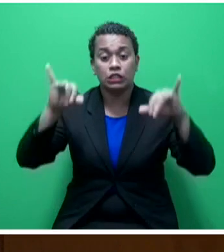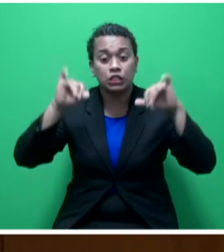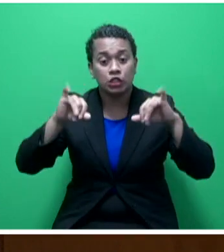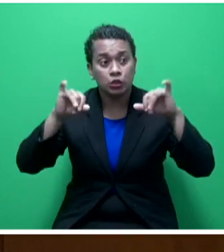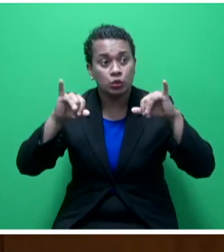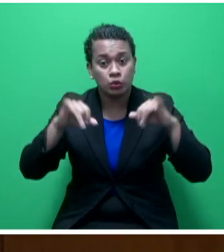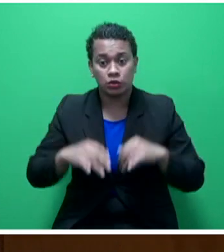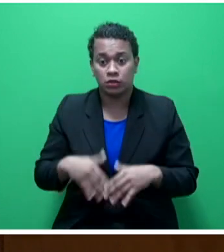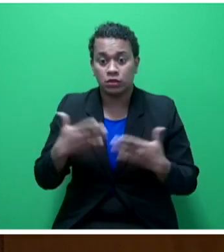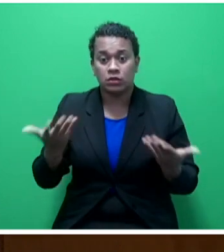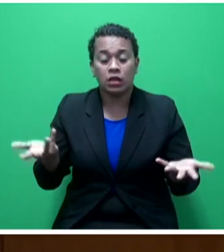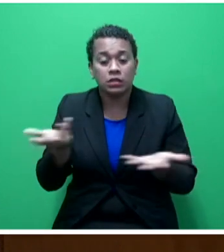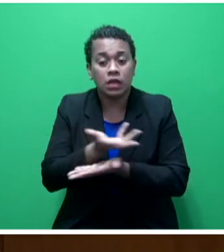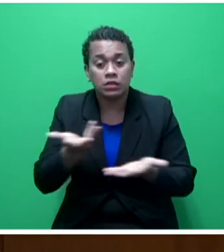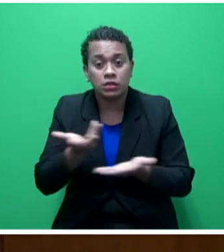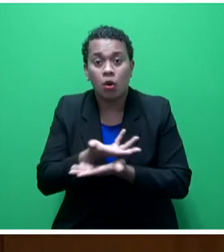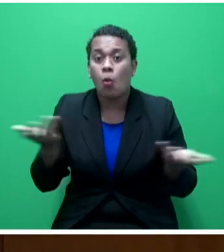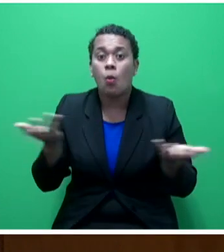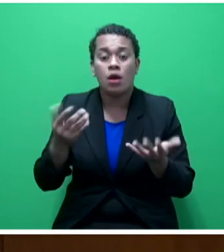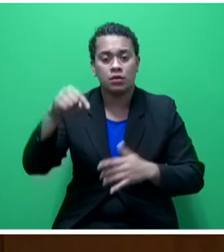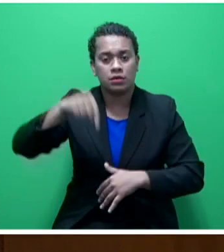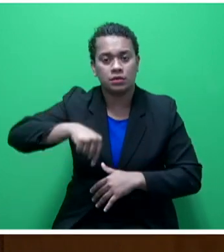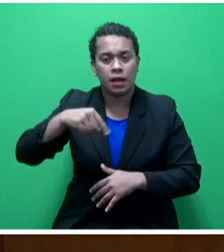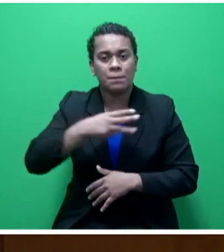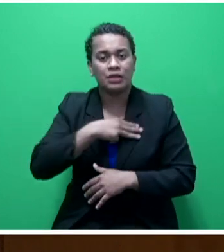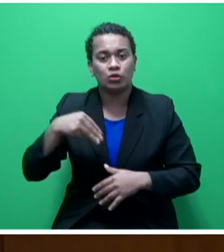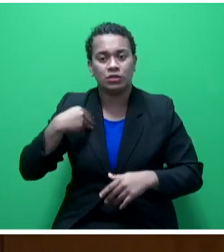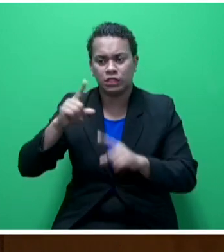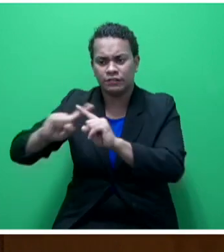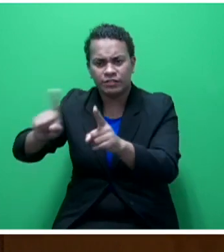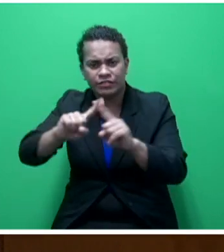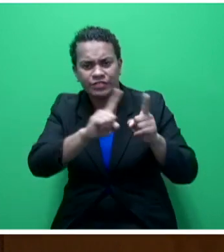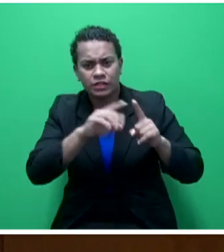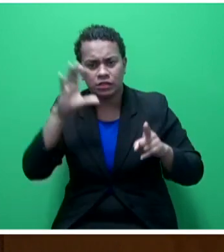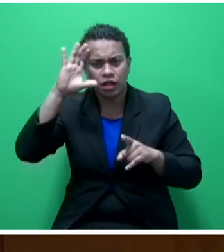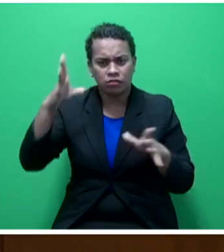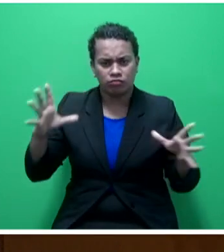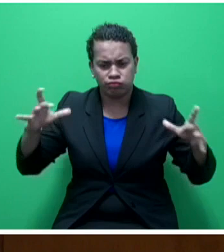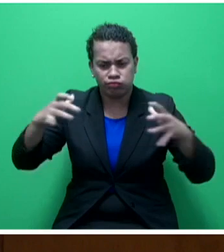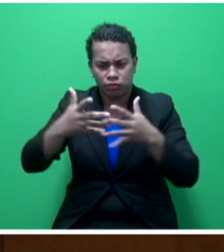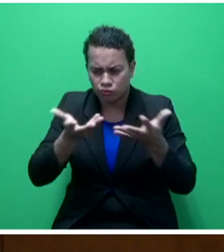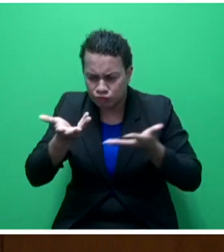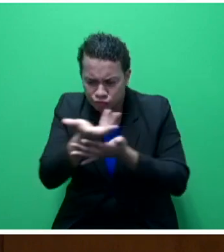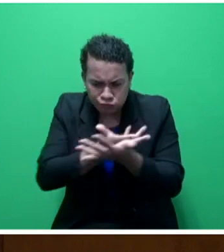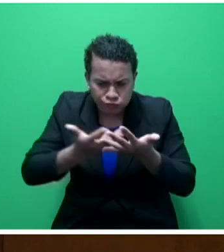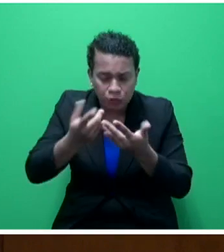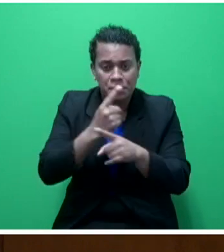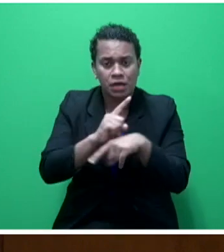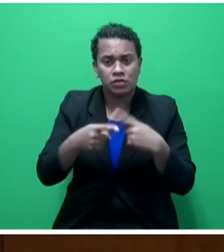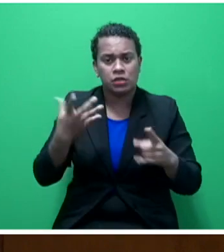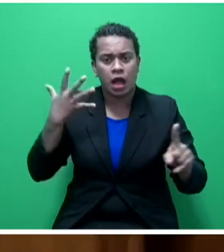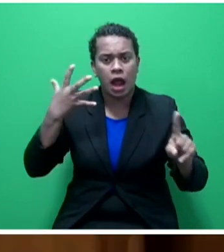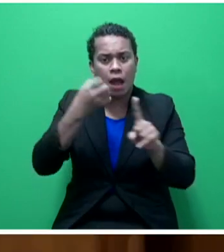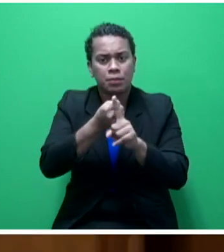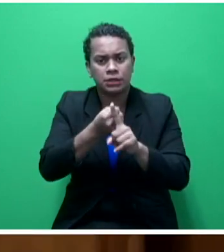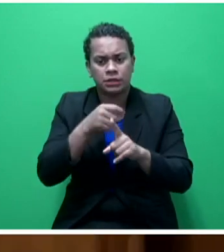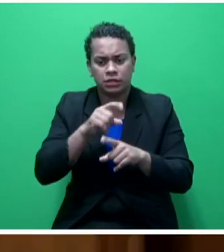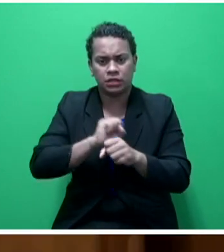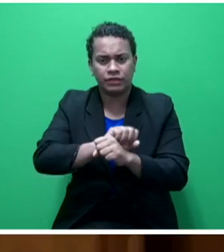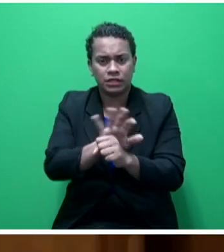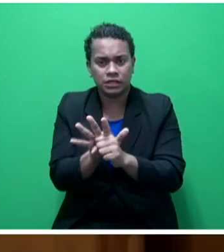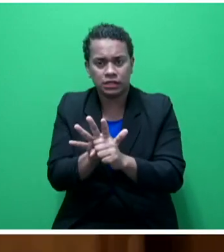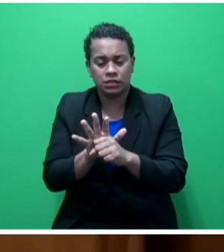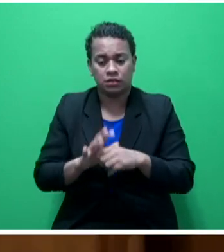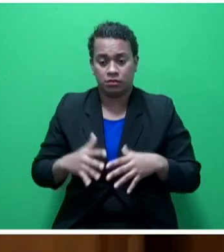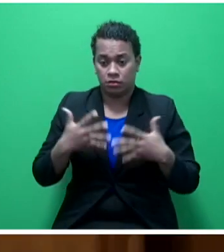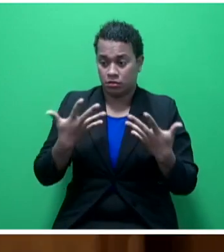that were discussed by the ministers was basically the impacts of COVID-19, and there was three